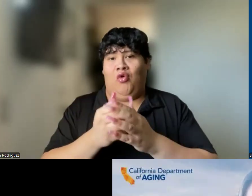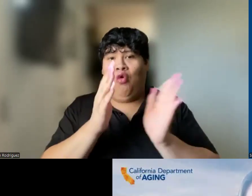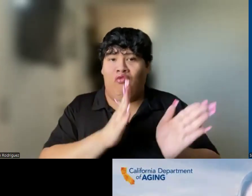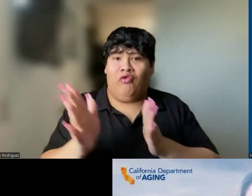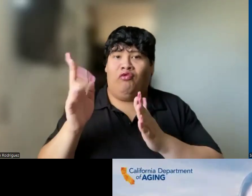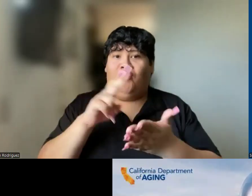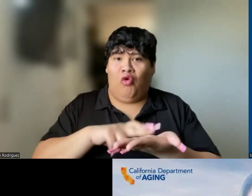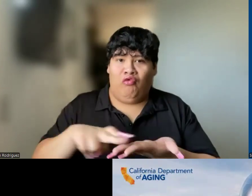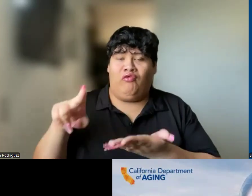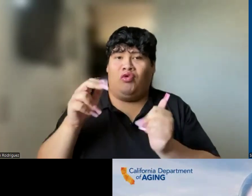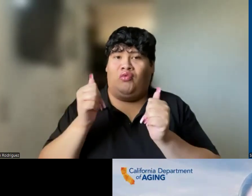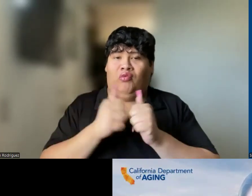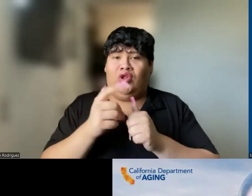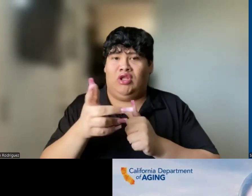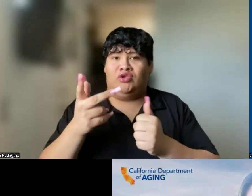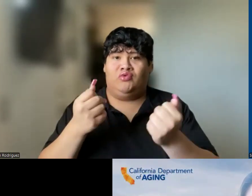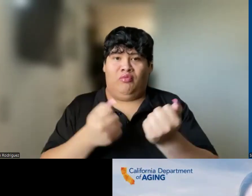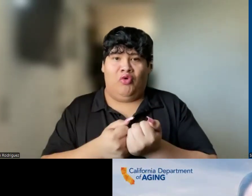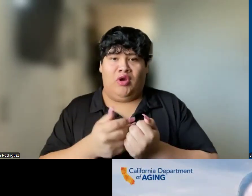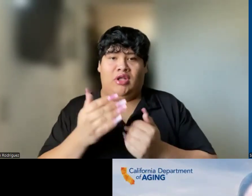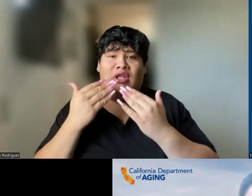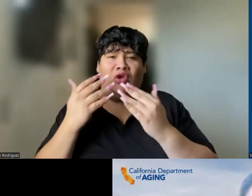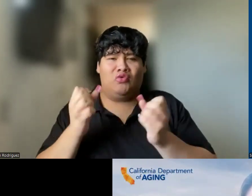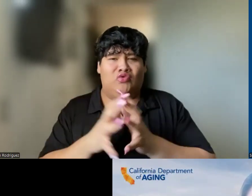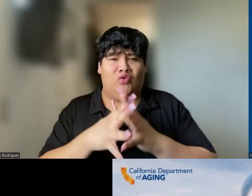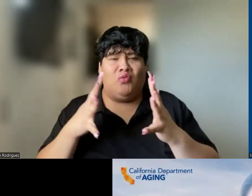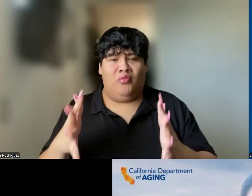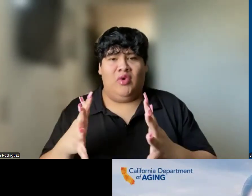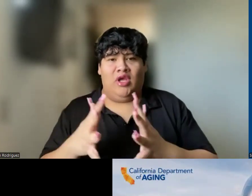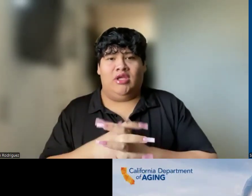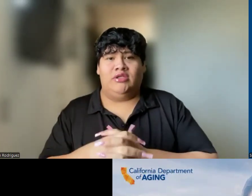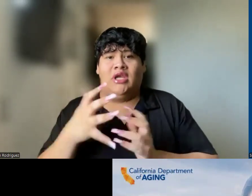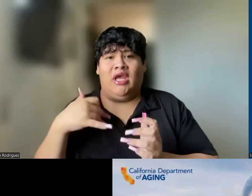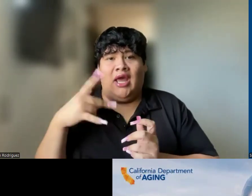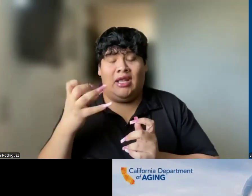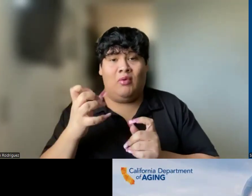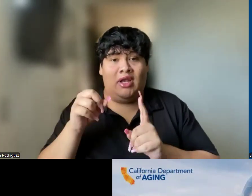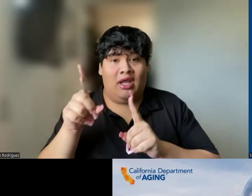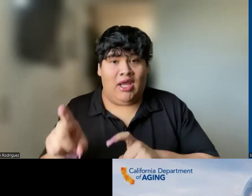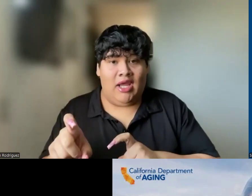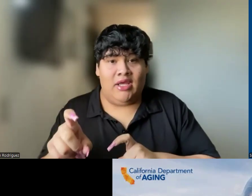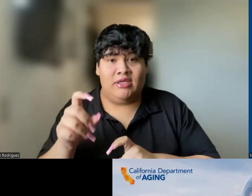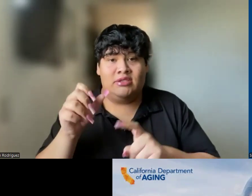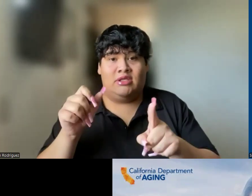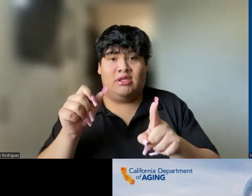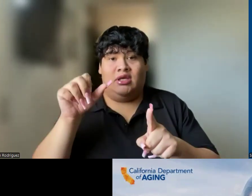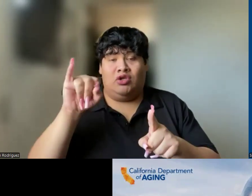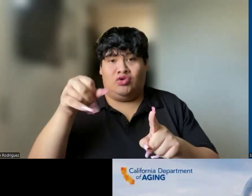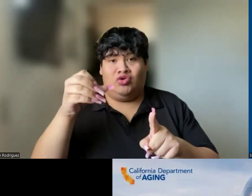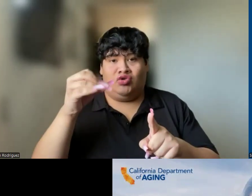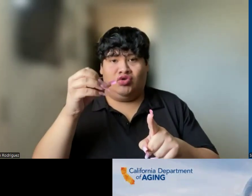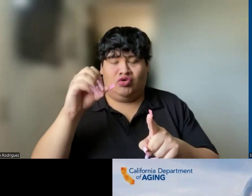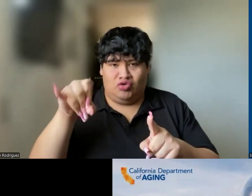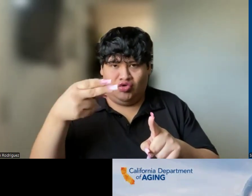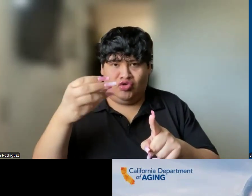report, released just moments ago. Thank you so much, Susan. I did want to ask, though, we have Secretary Johnson and